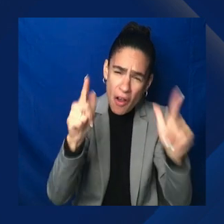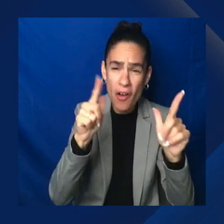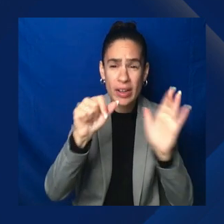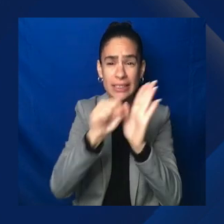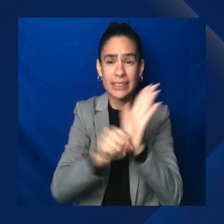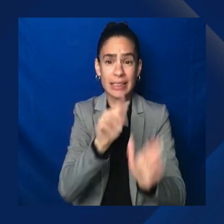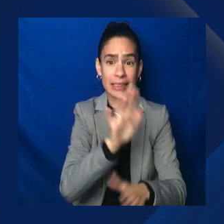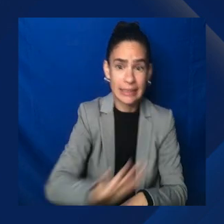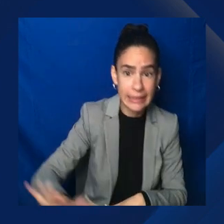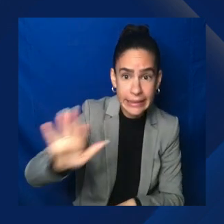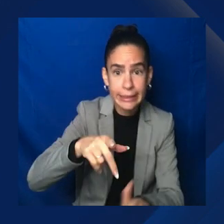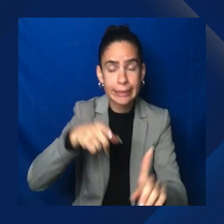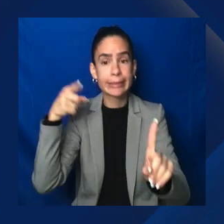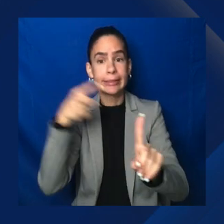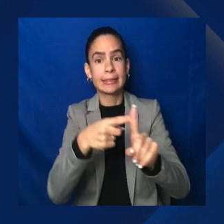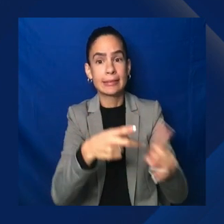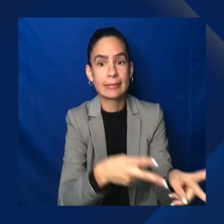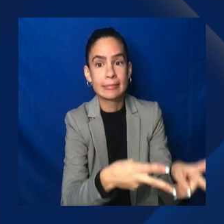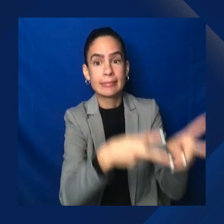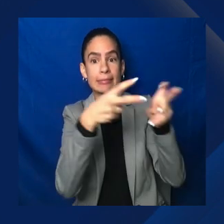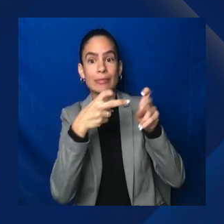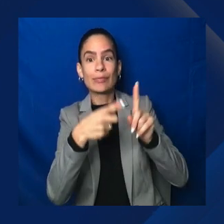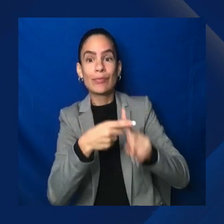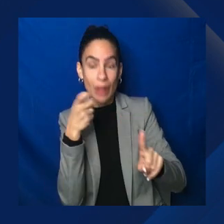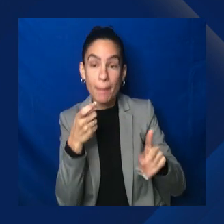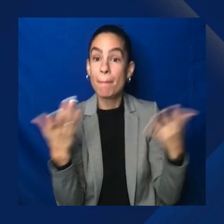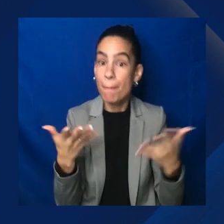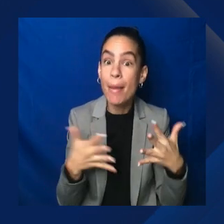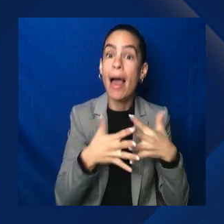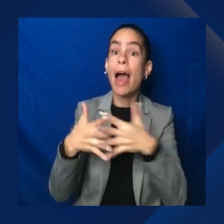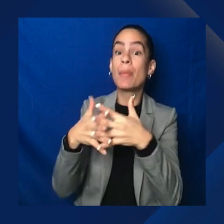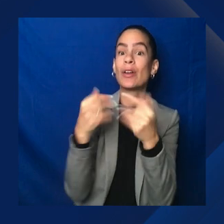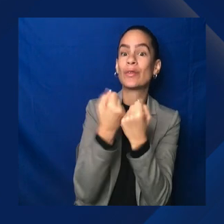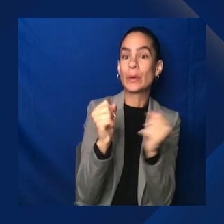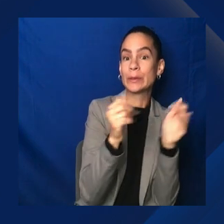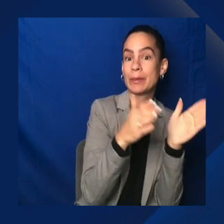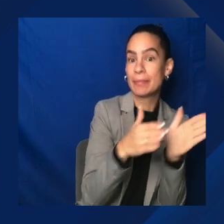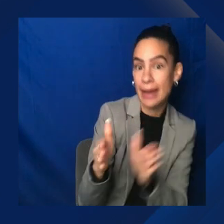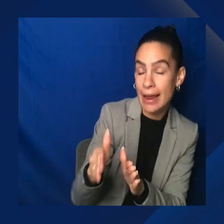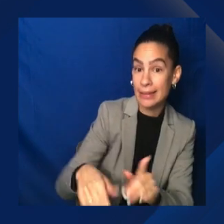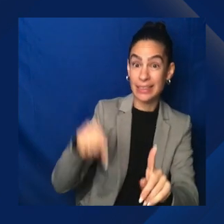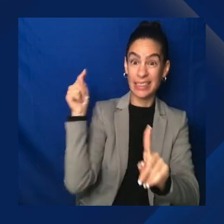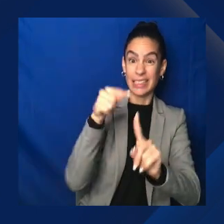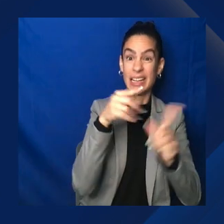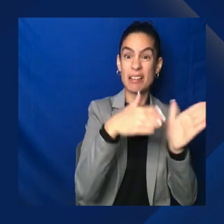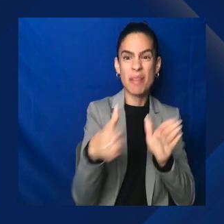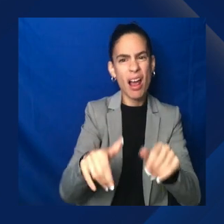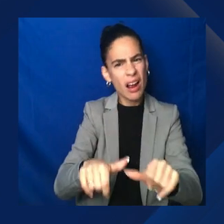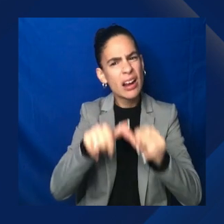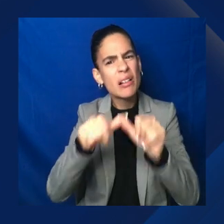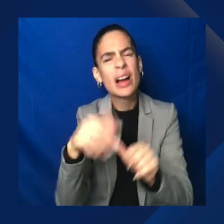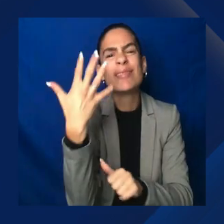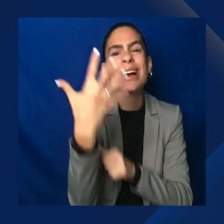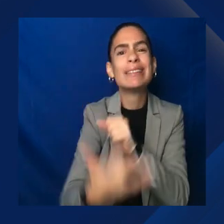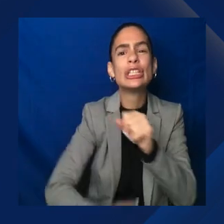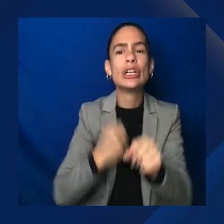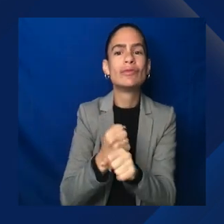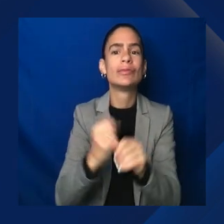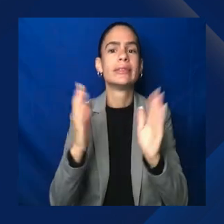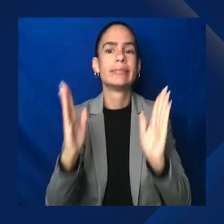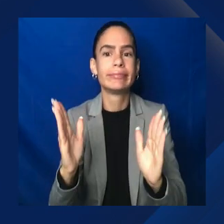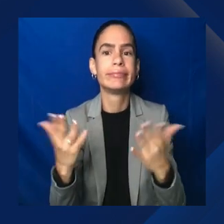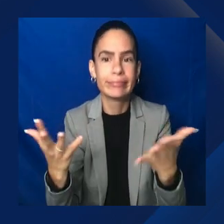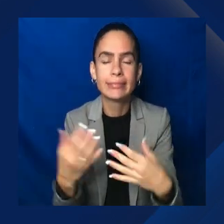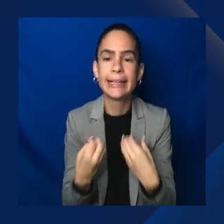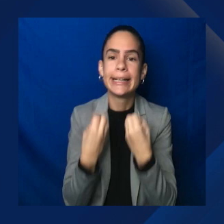Plan, even though that coverage was only for 5 years, so it wasn't permanent, and it gave states the option. This will make it permanent, and this will